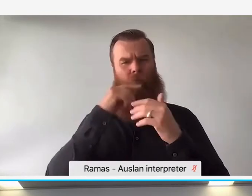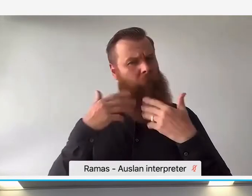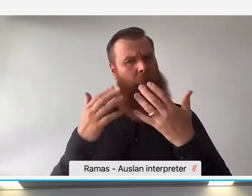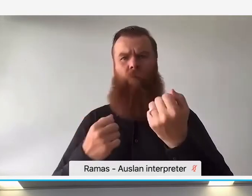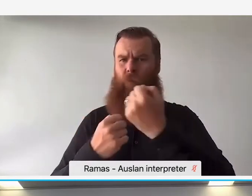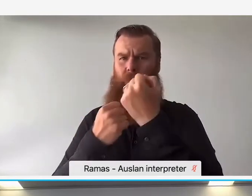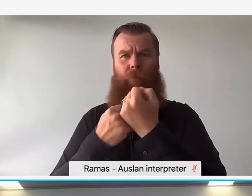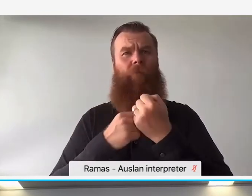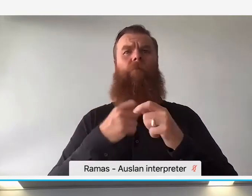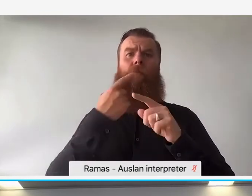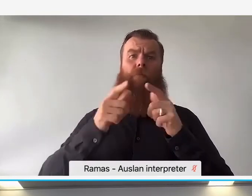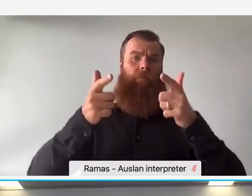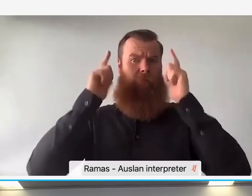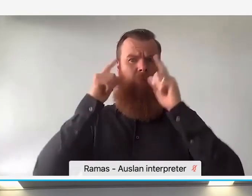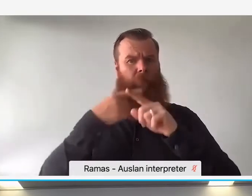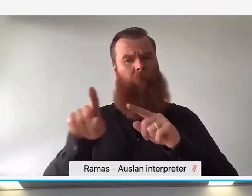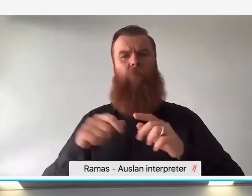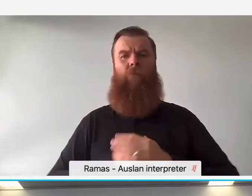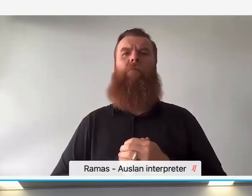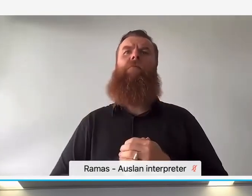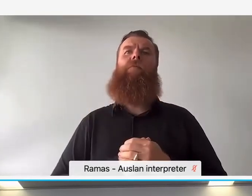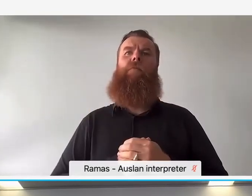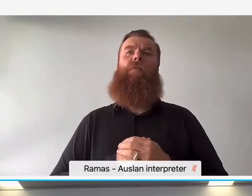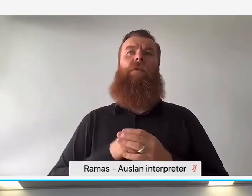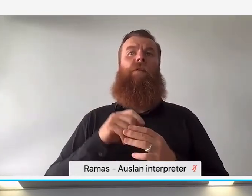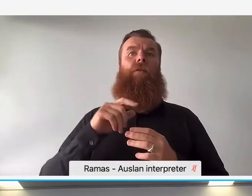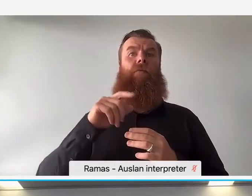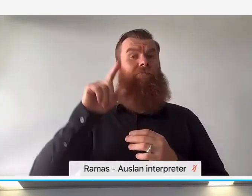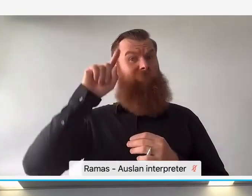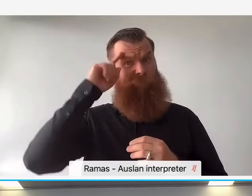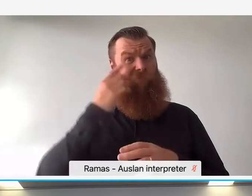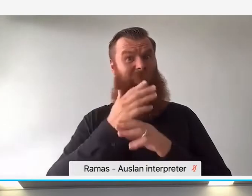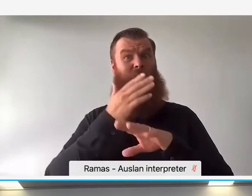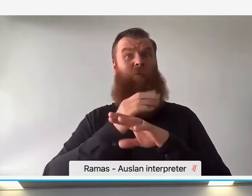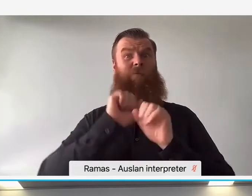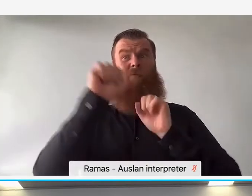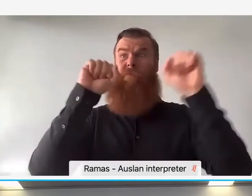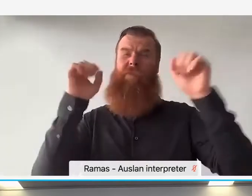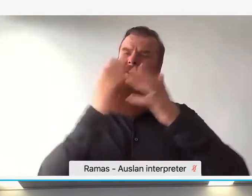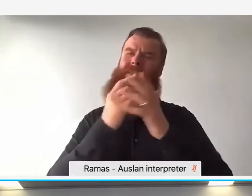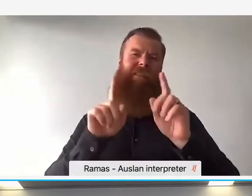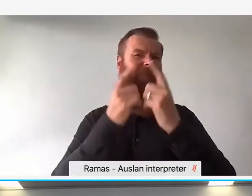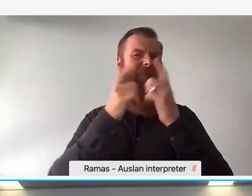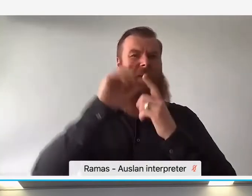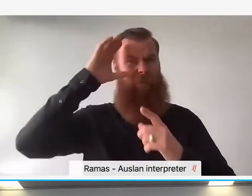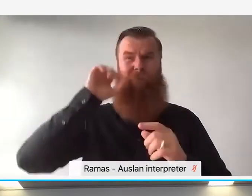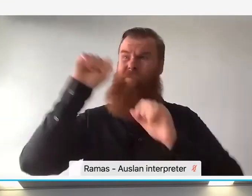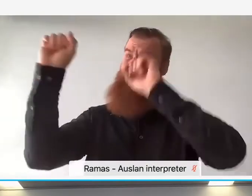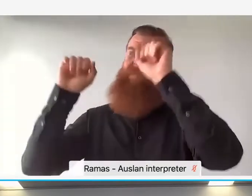employers must understand that work under very different conditions to what we do here, and they do an astounding job doing